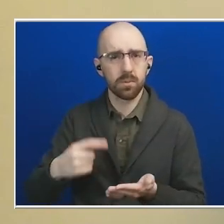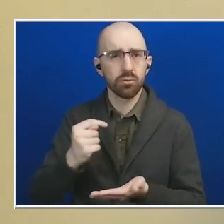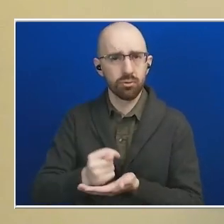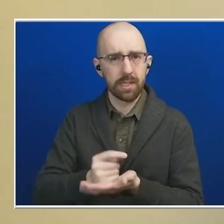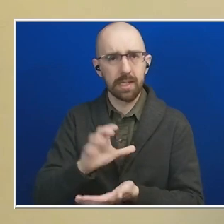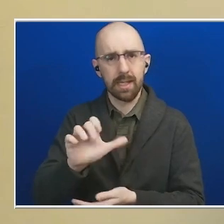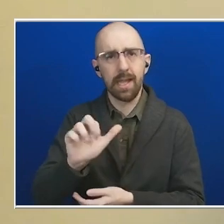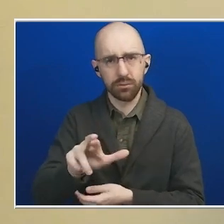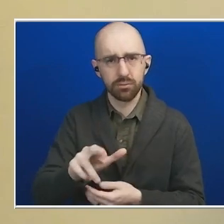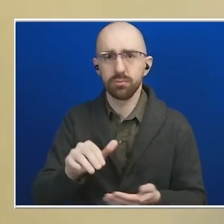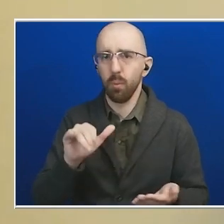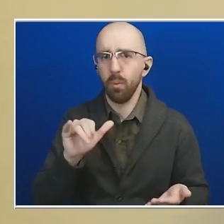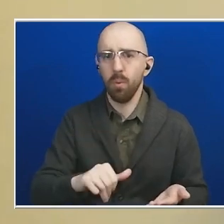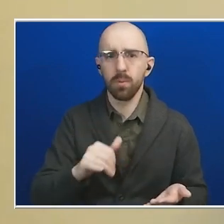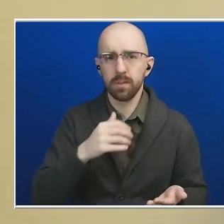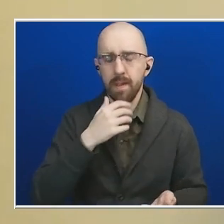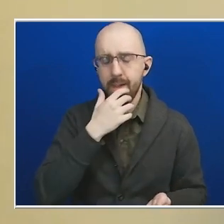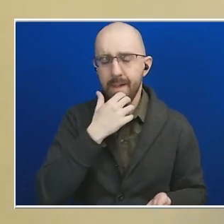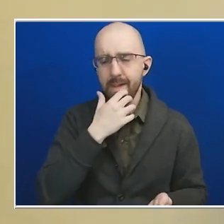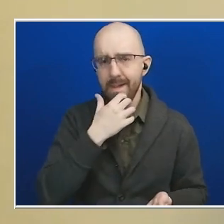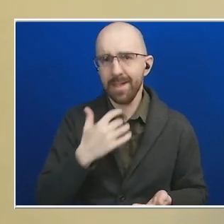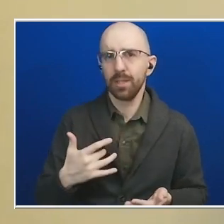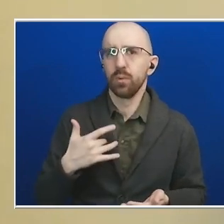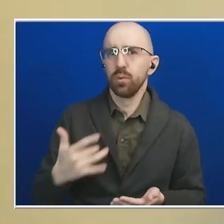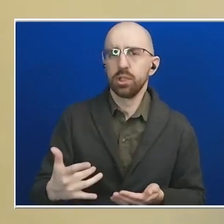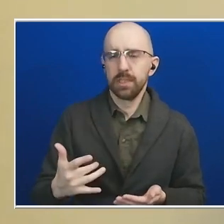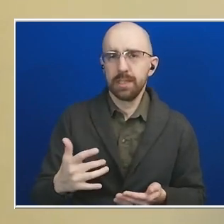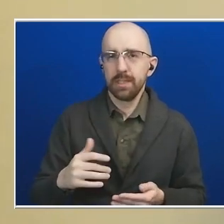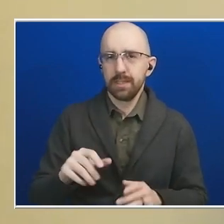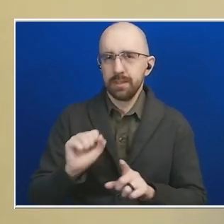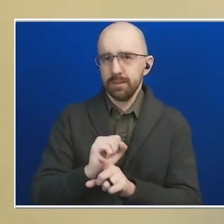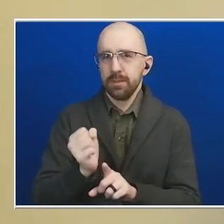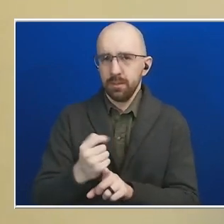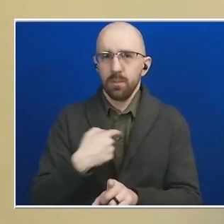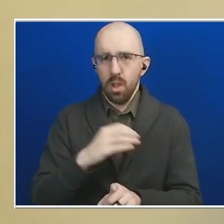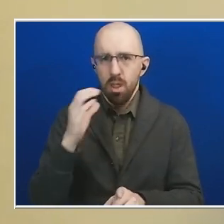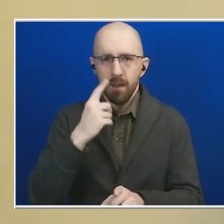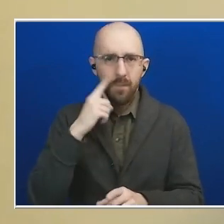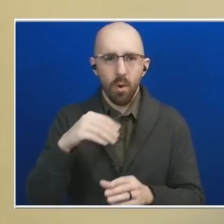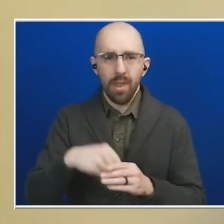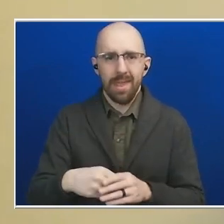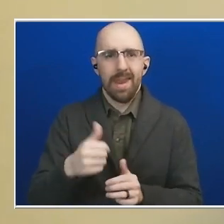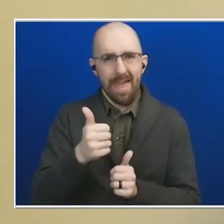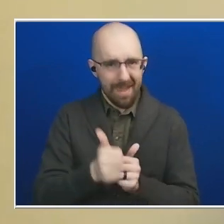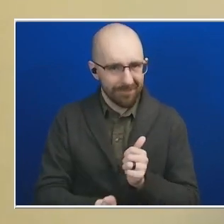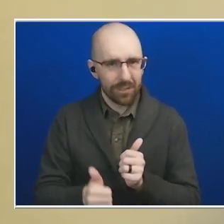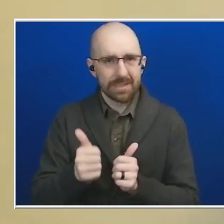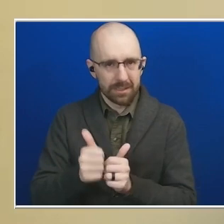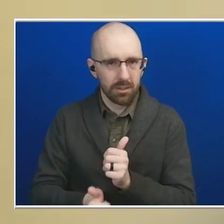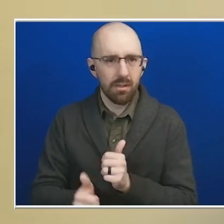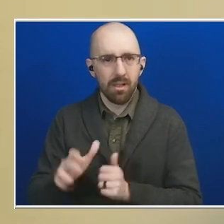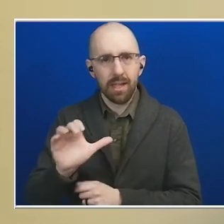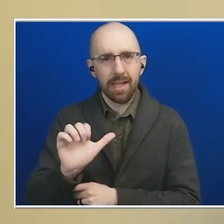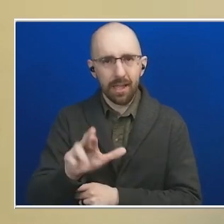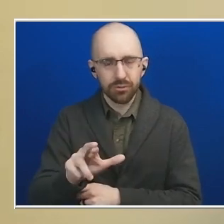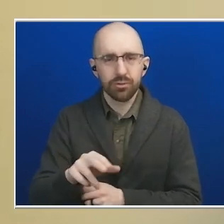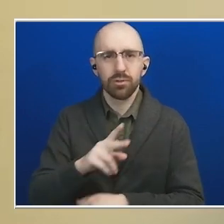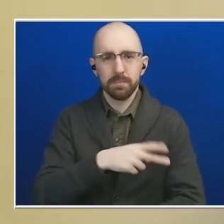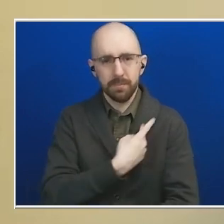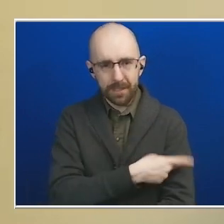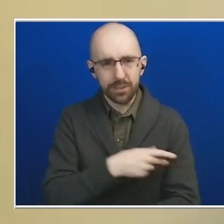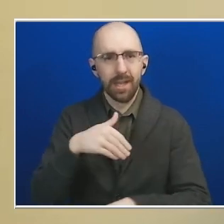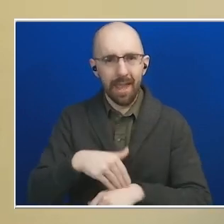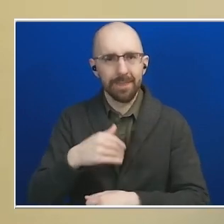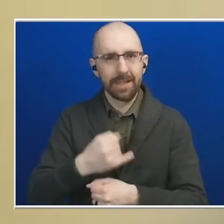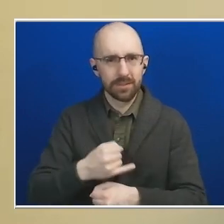those are usually the cases we look for in every single cancer patient at our institution.